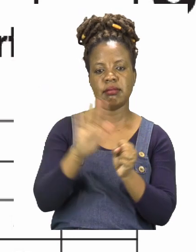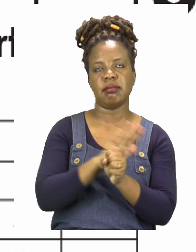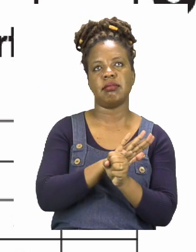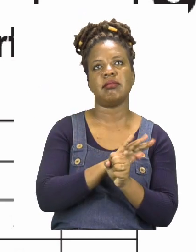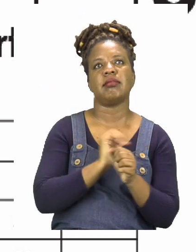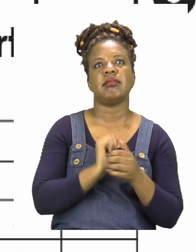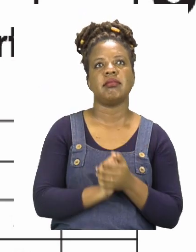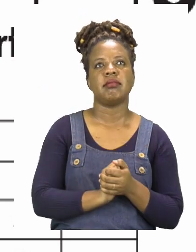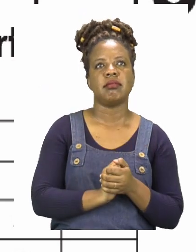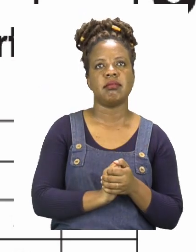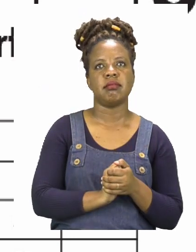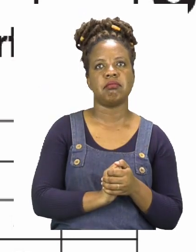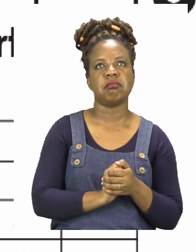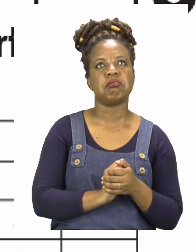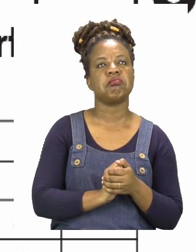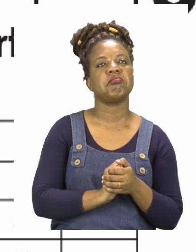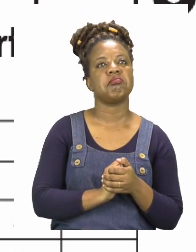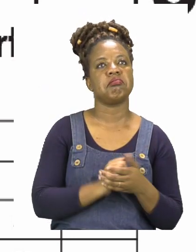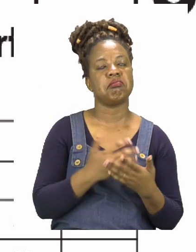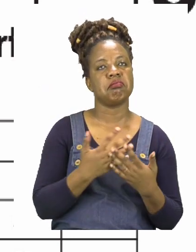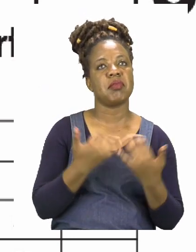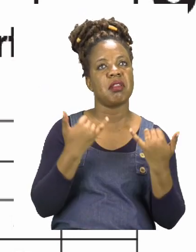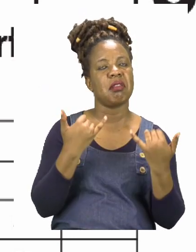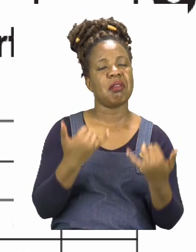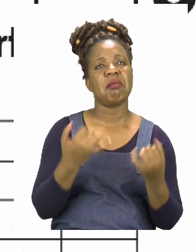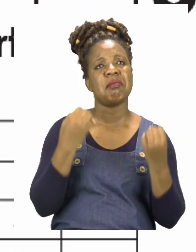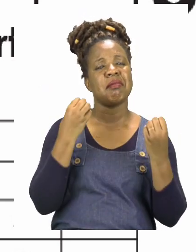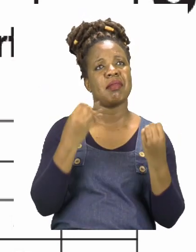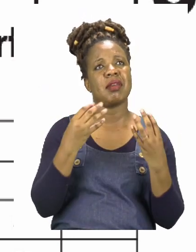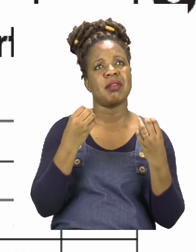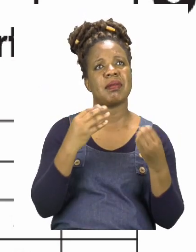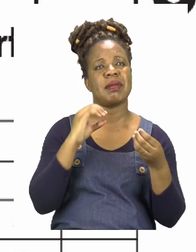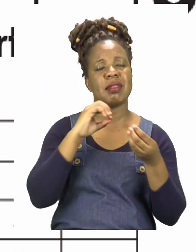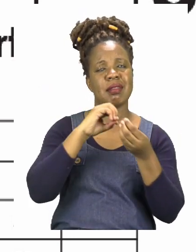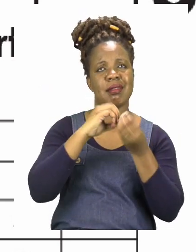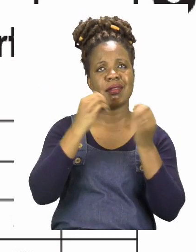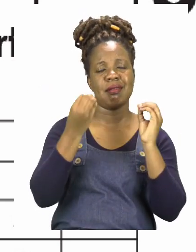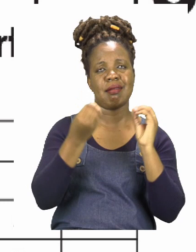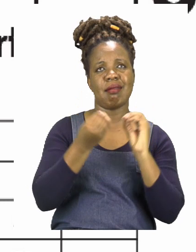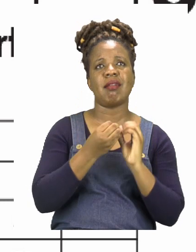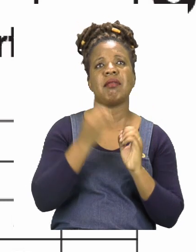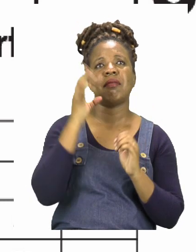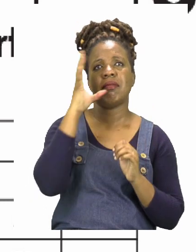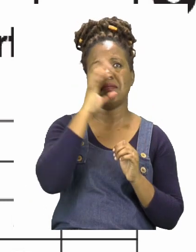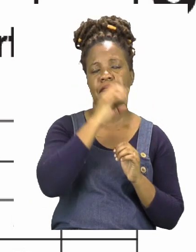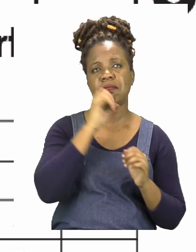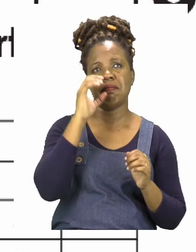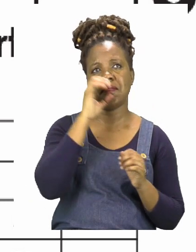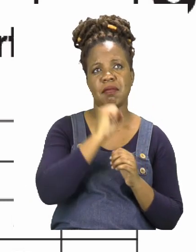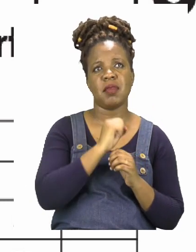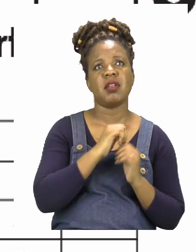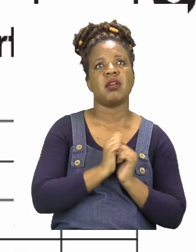are more numbers missing. I'm going to do only a few with you and the rest you will do